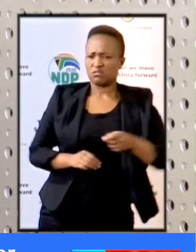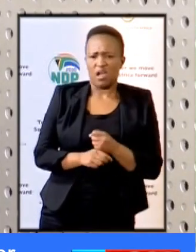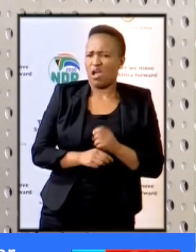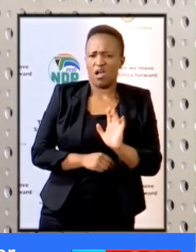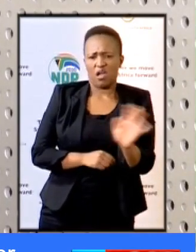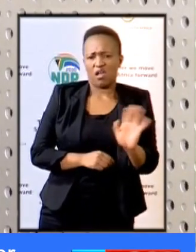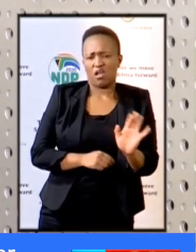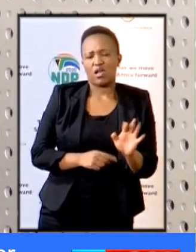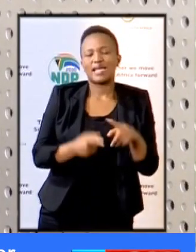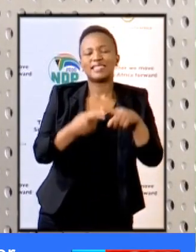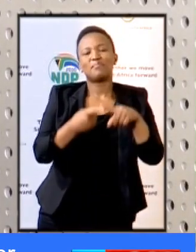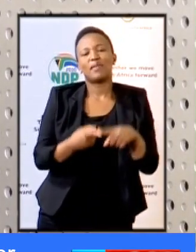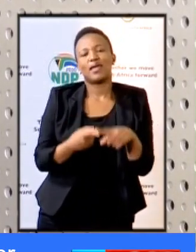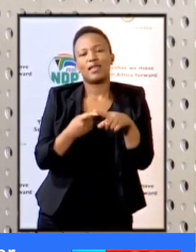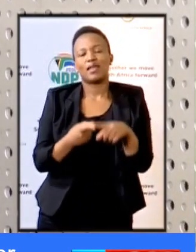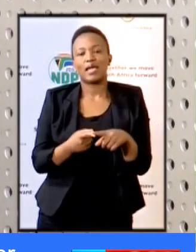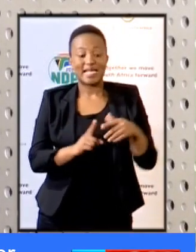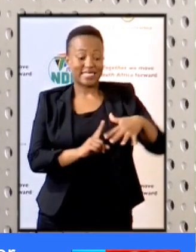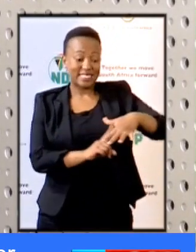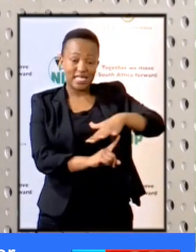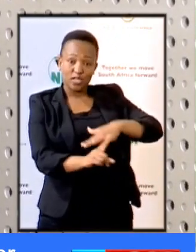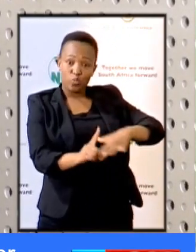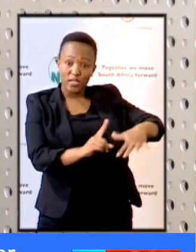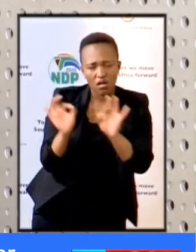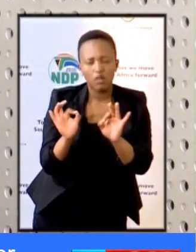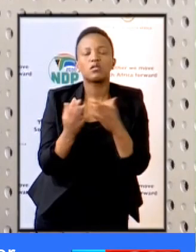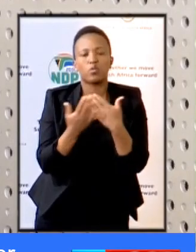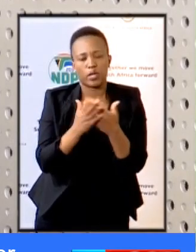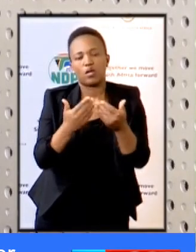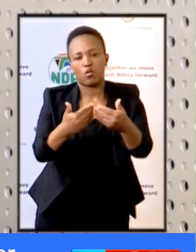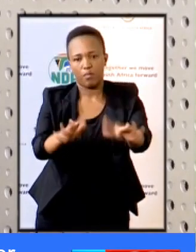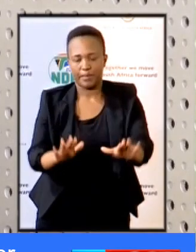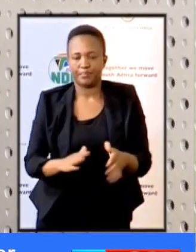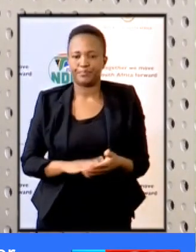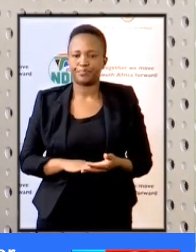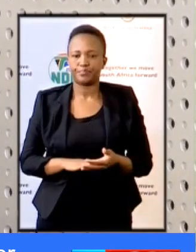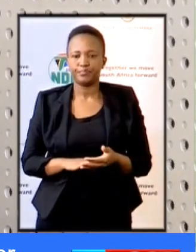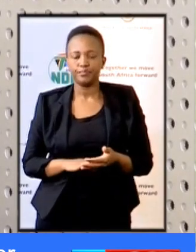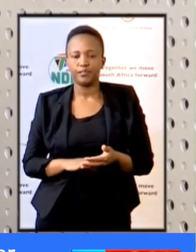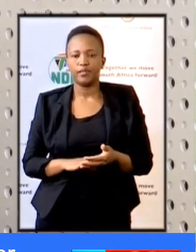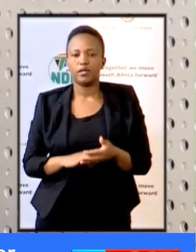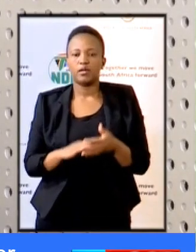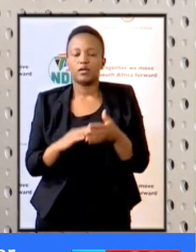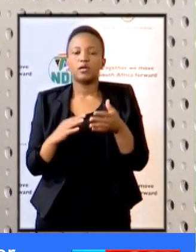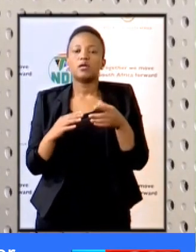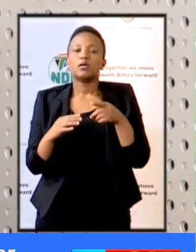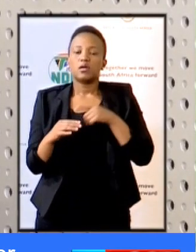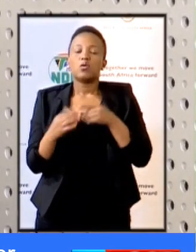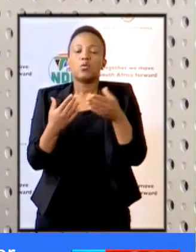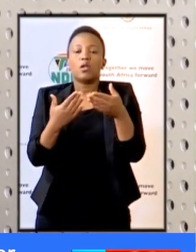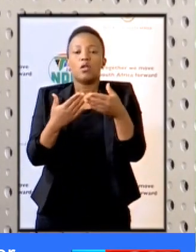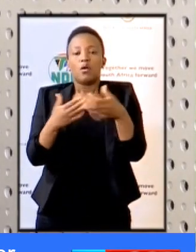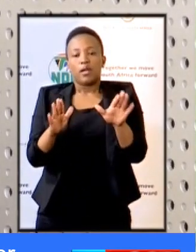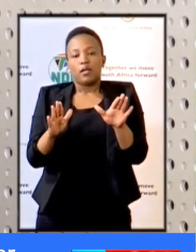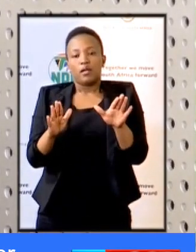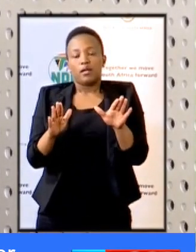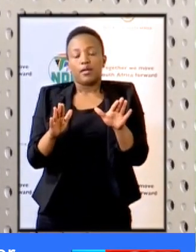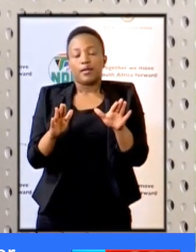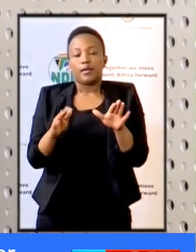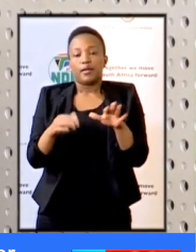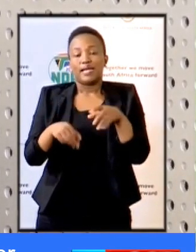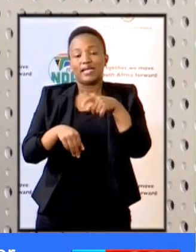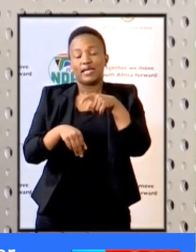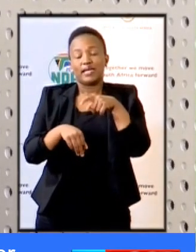kuzoya ngokuthi isa. So that's the answer. So we'll really only open when